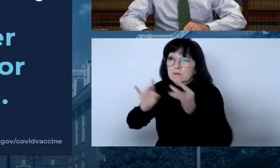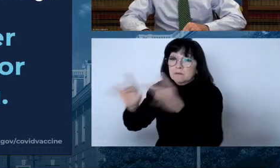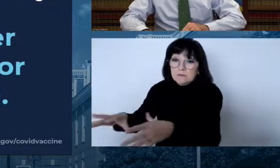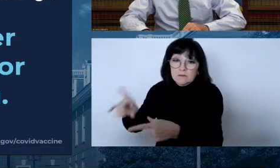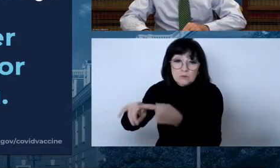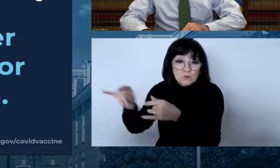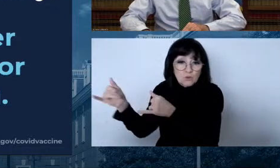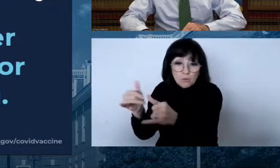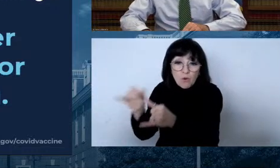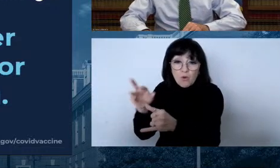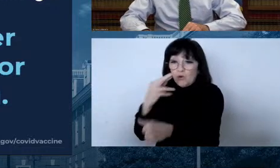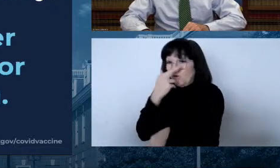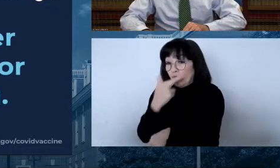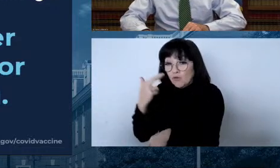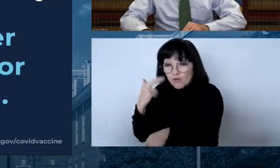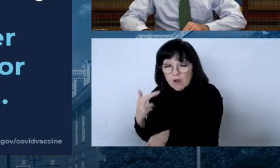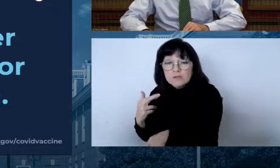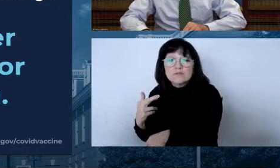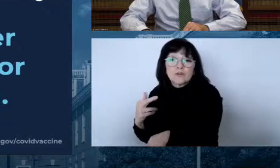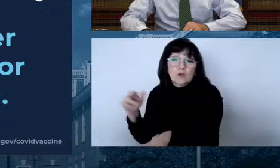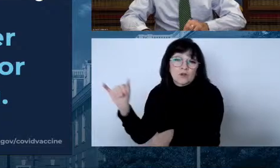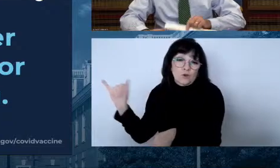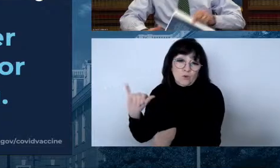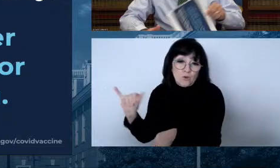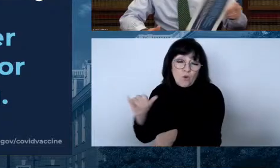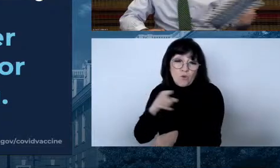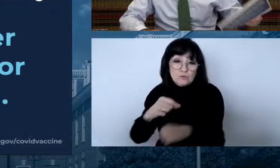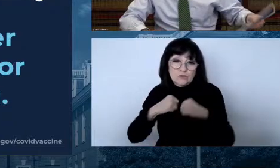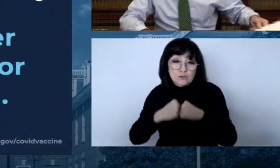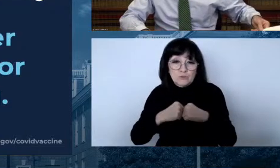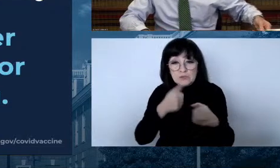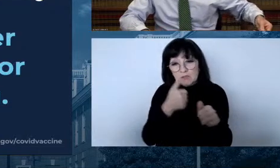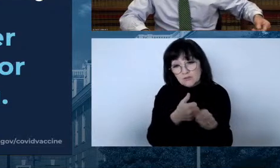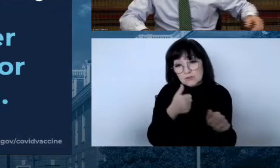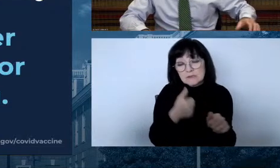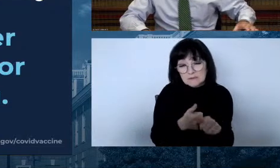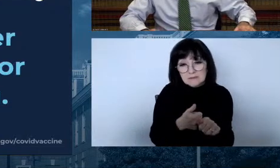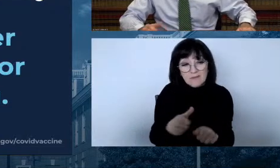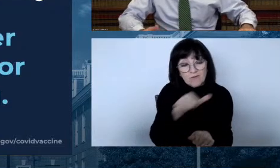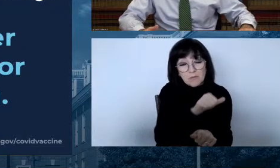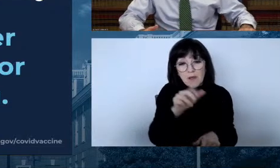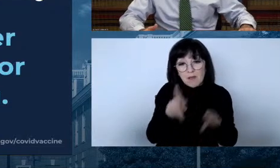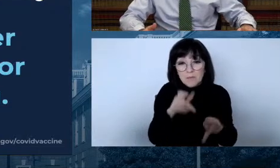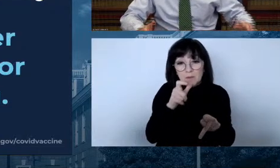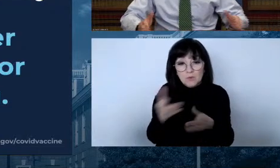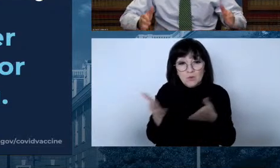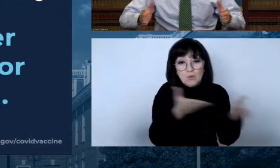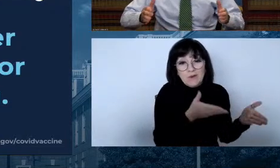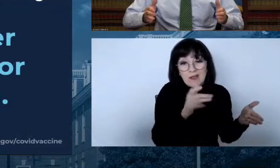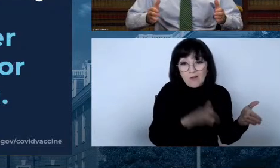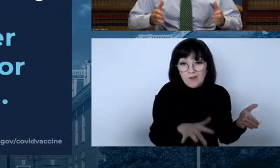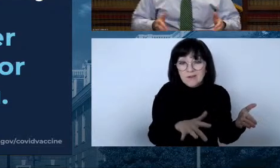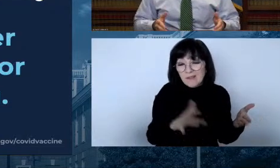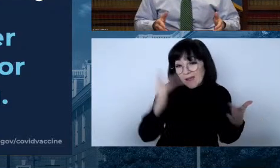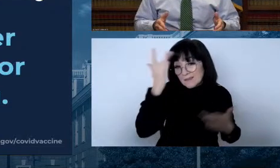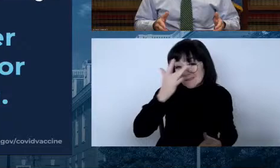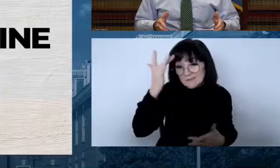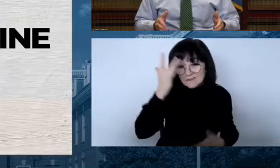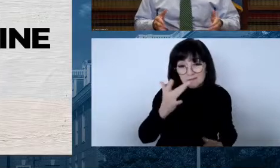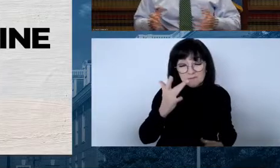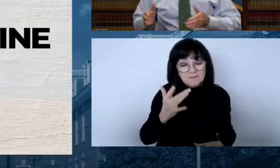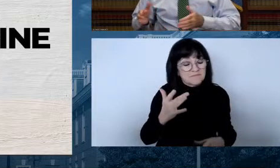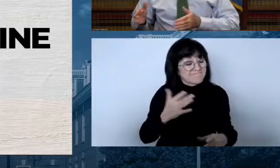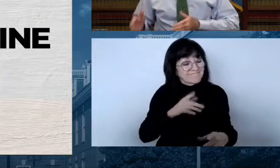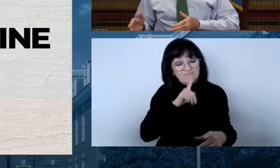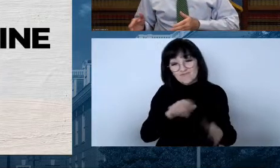to, and that you're protected from somebody else who is carrying it. Bottom line is, if you're not